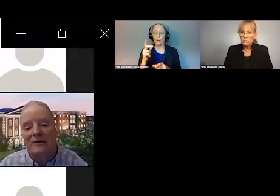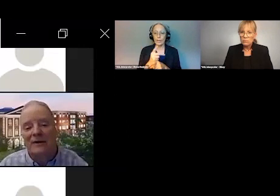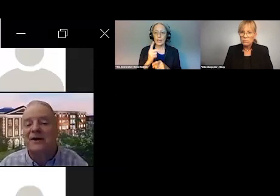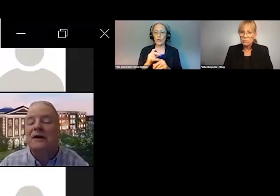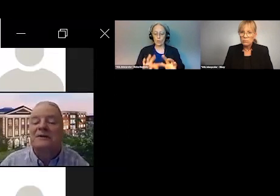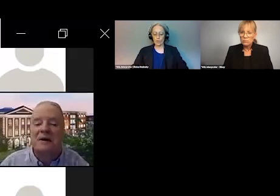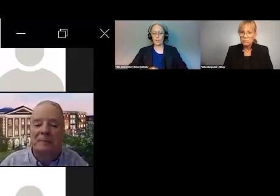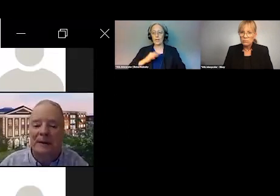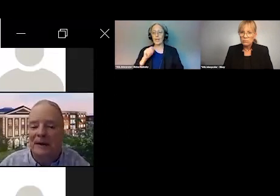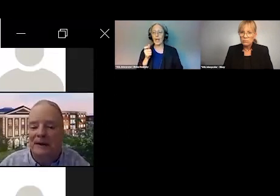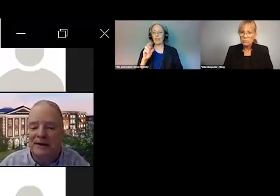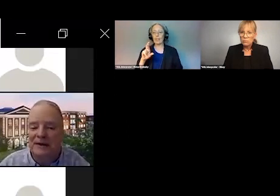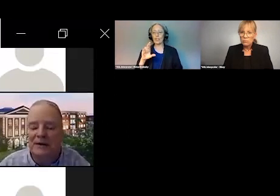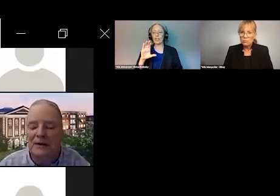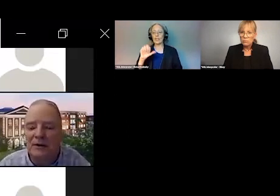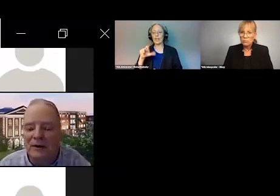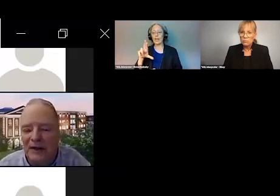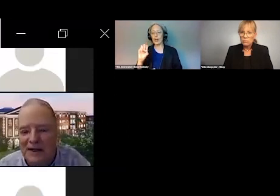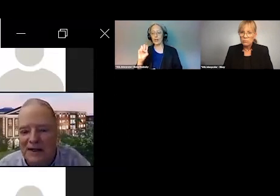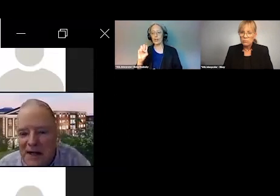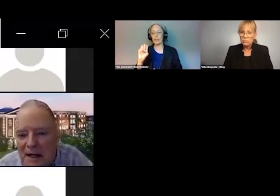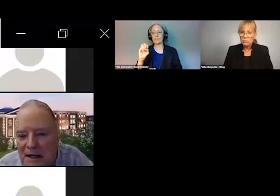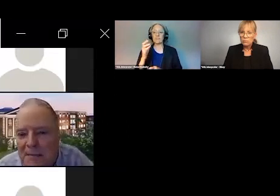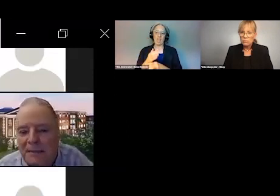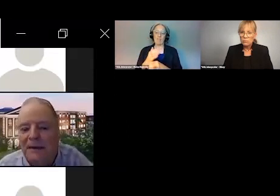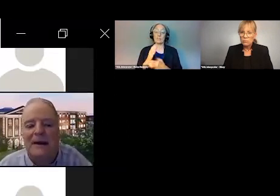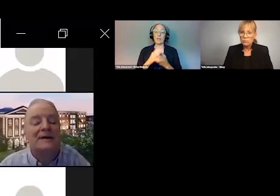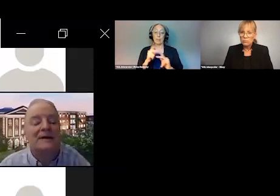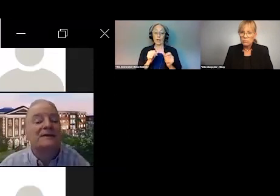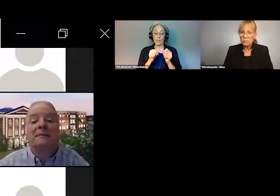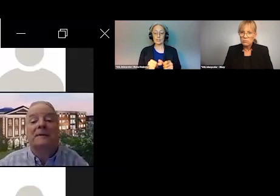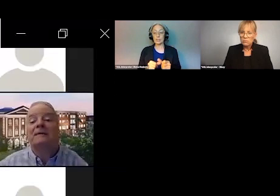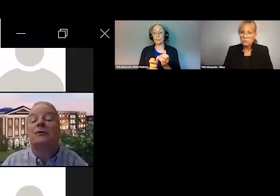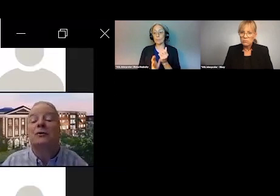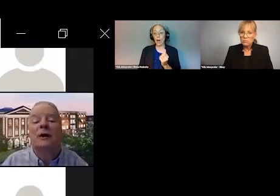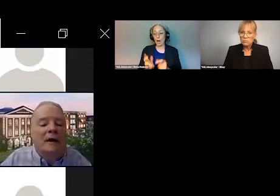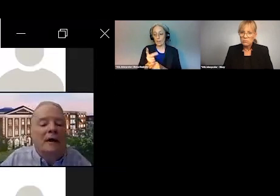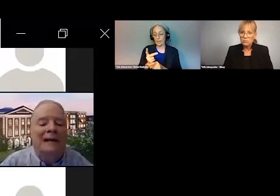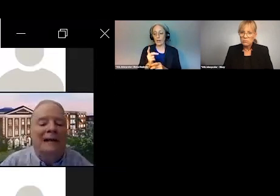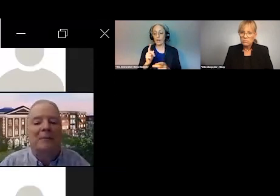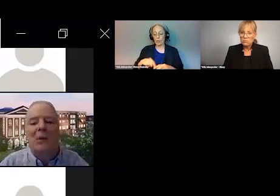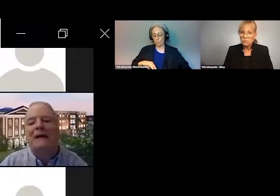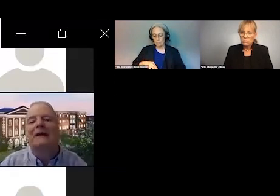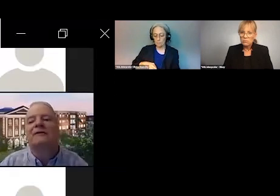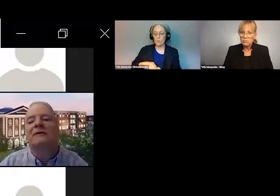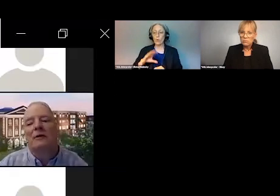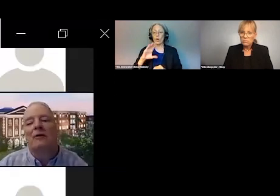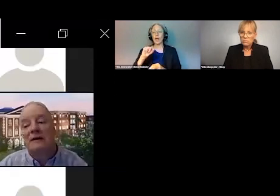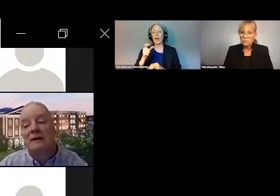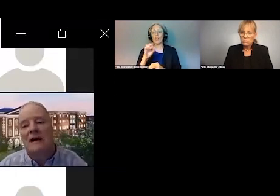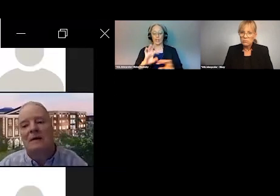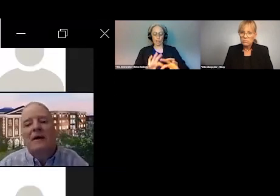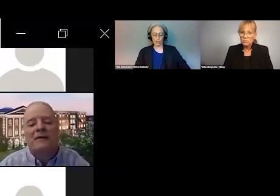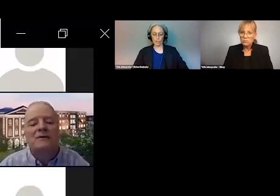We're talking on average. Some people can continue to do those things. Some people cannot. Some people never could. But the